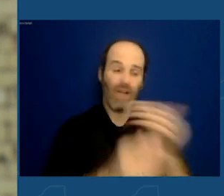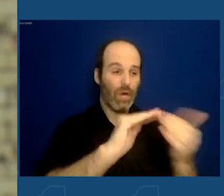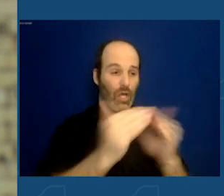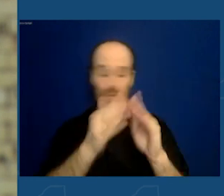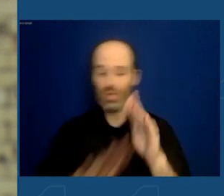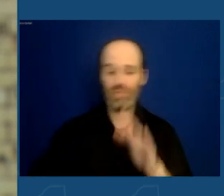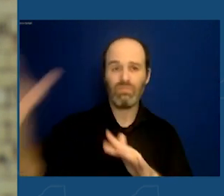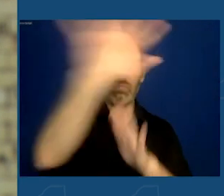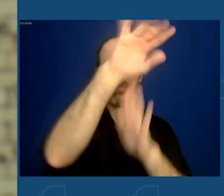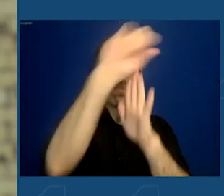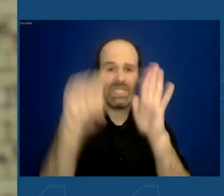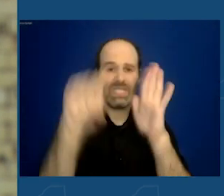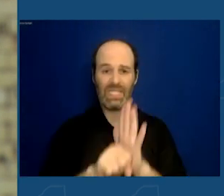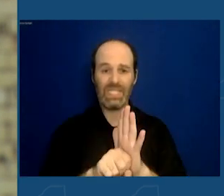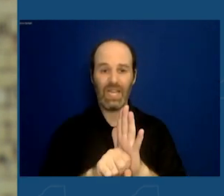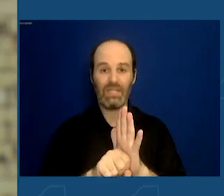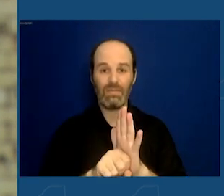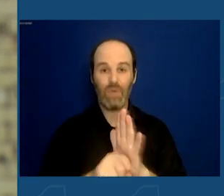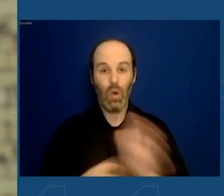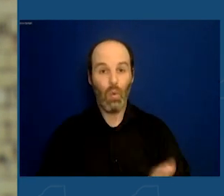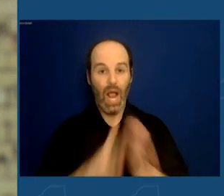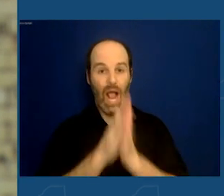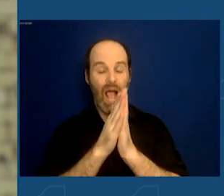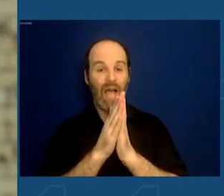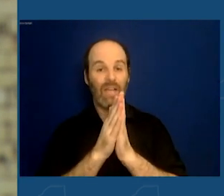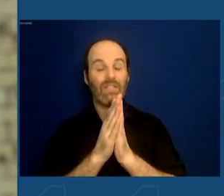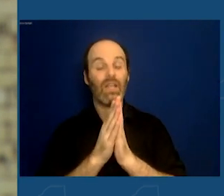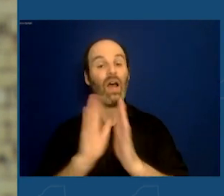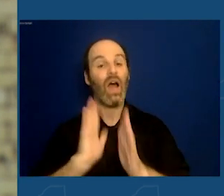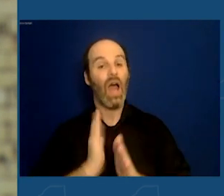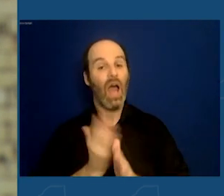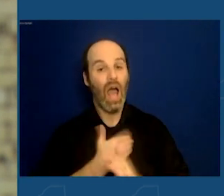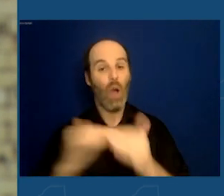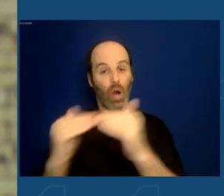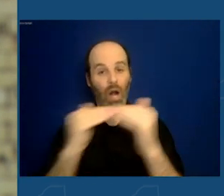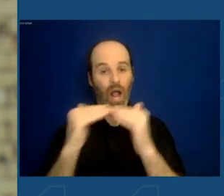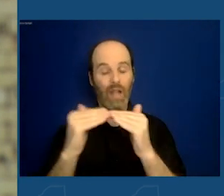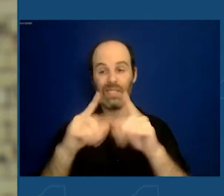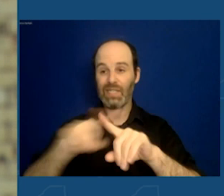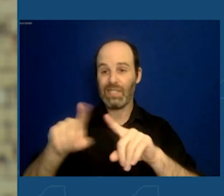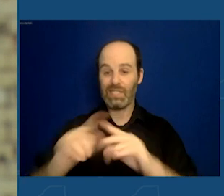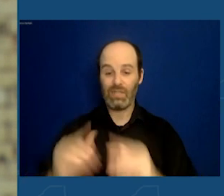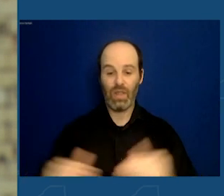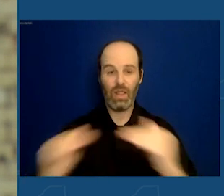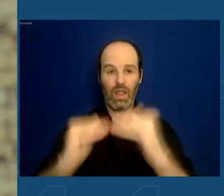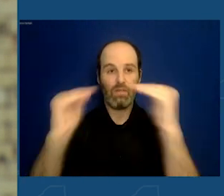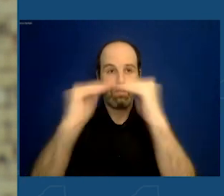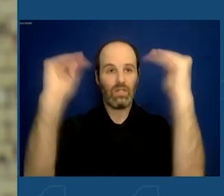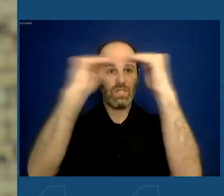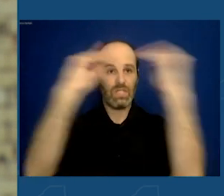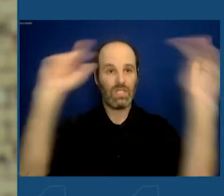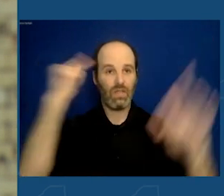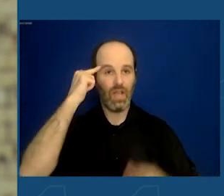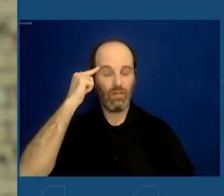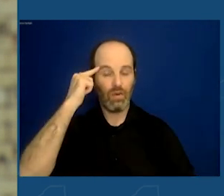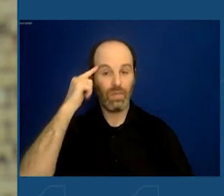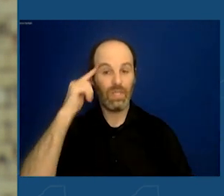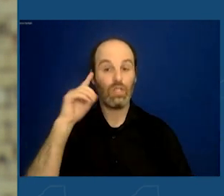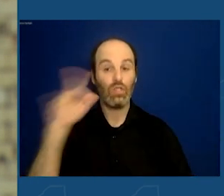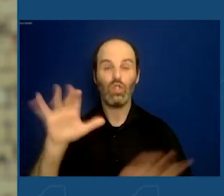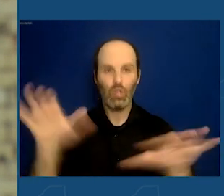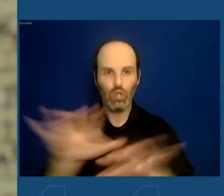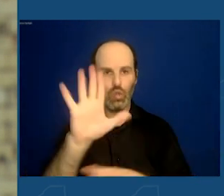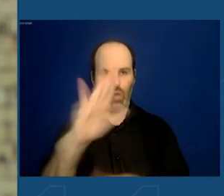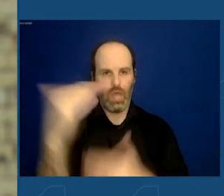And so what we ask is for our colleagues at various levels of government to also do that part, to do their